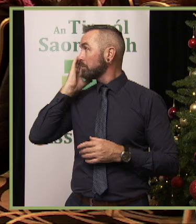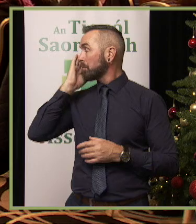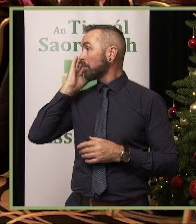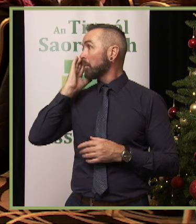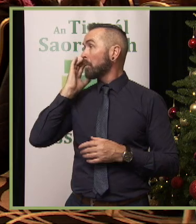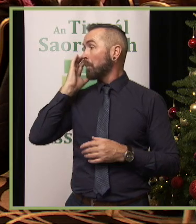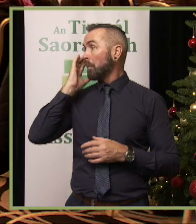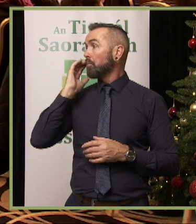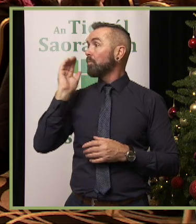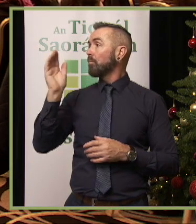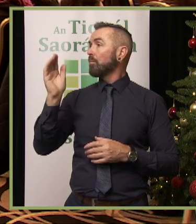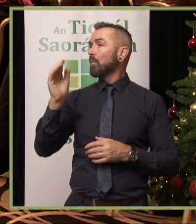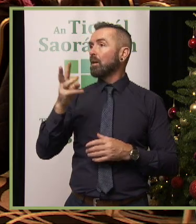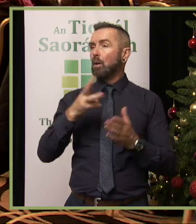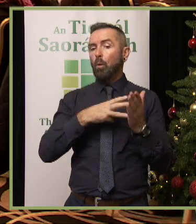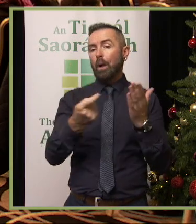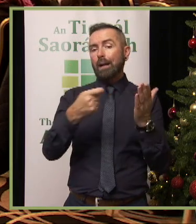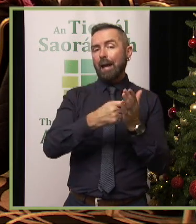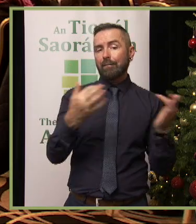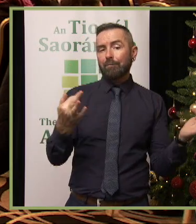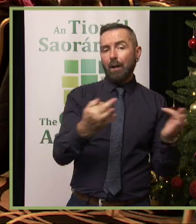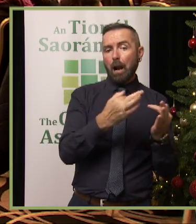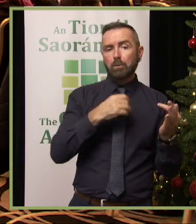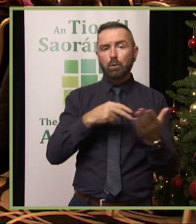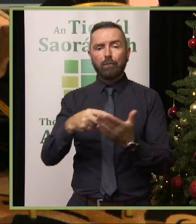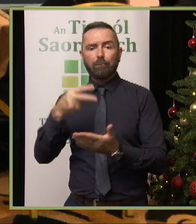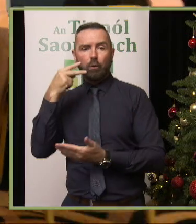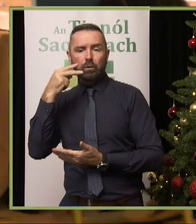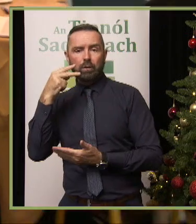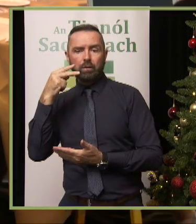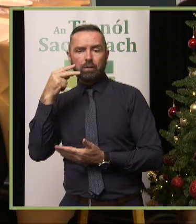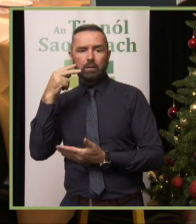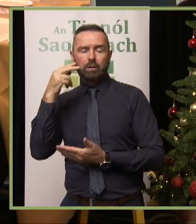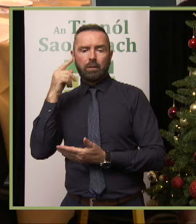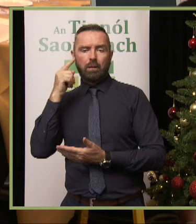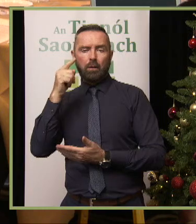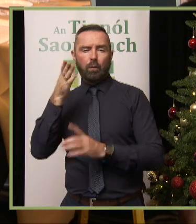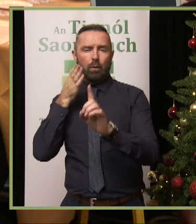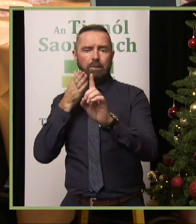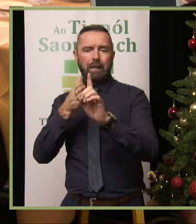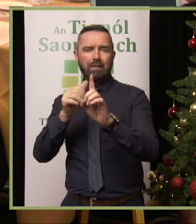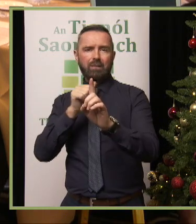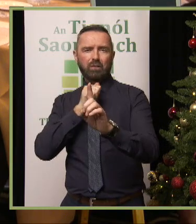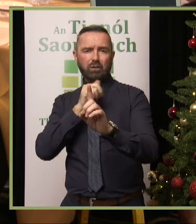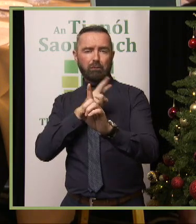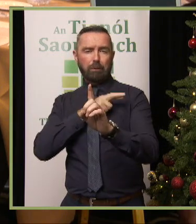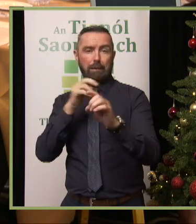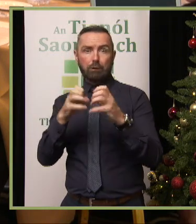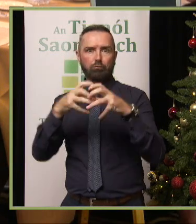Sorry, just when we put in the farm to fork, those targets aren't really drastic